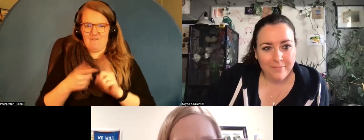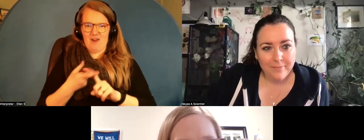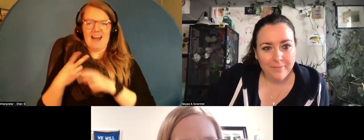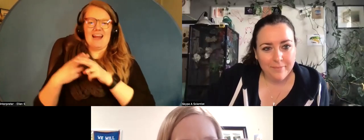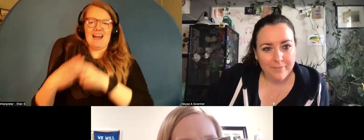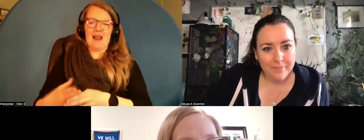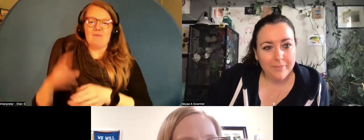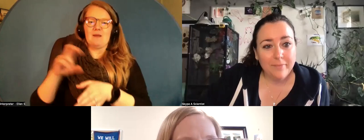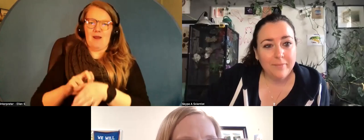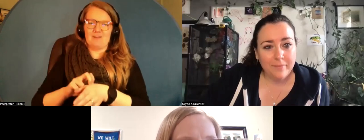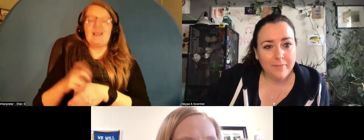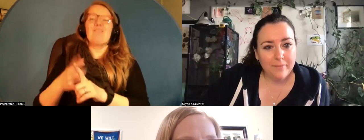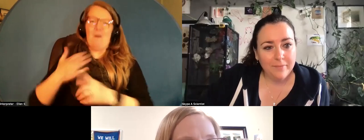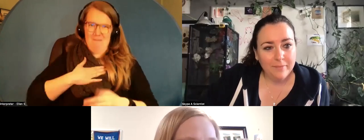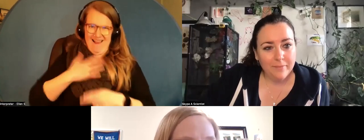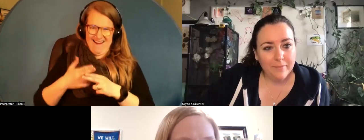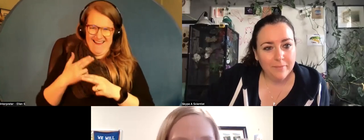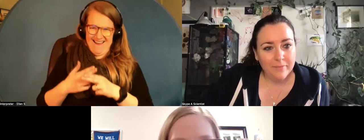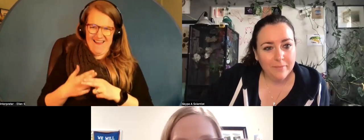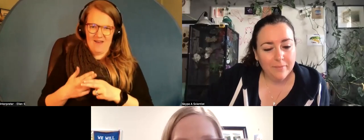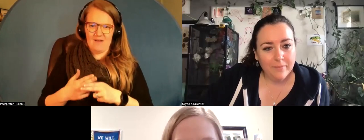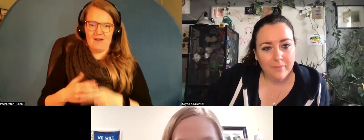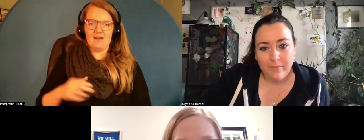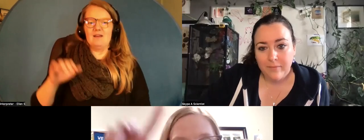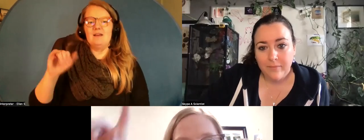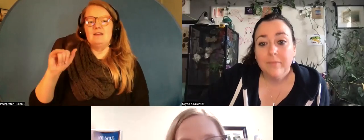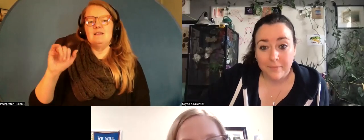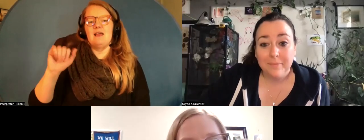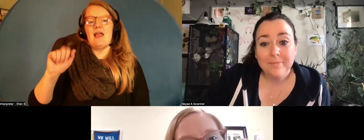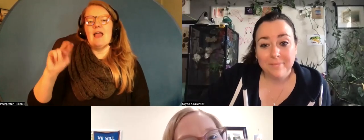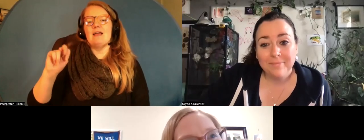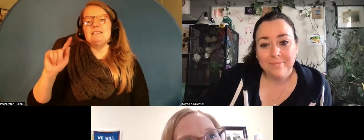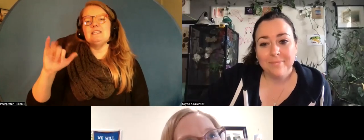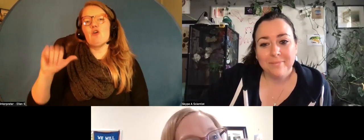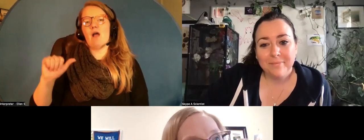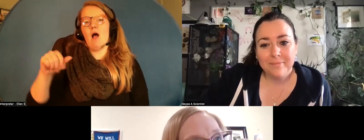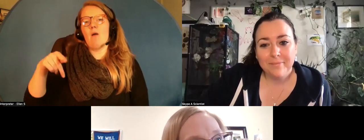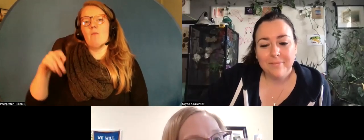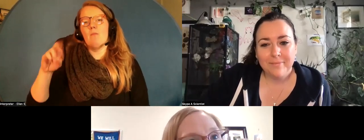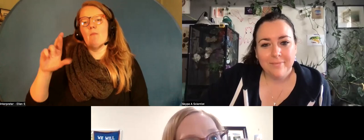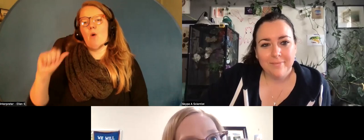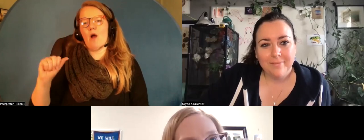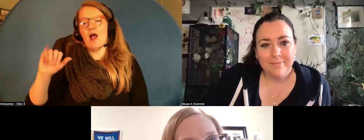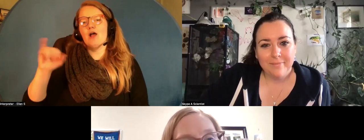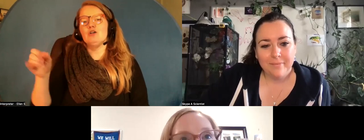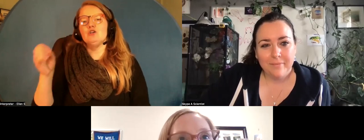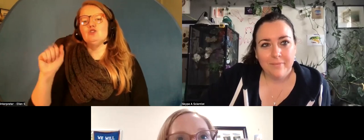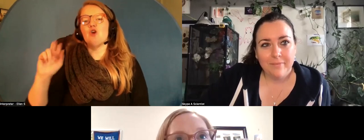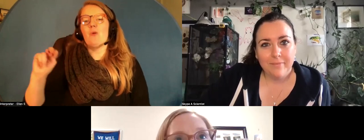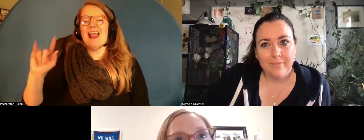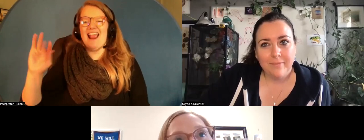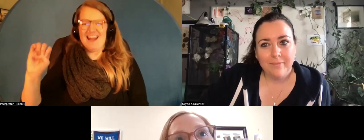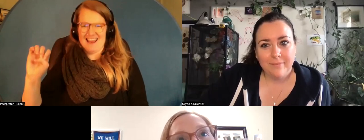parasite after me. So it's Enteropora joannae. And so that one has been named after me.